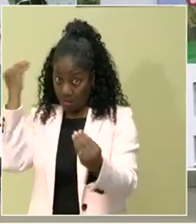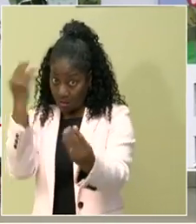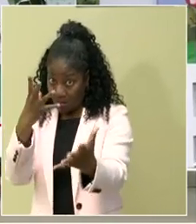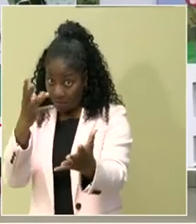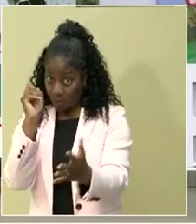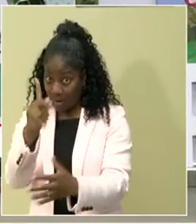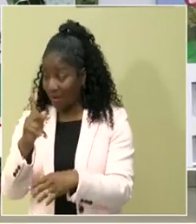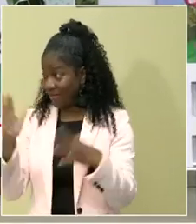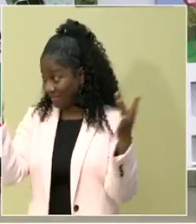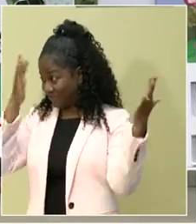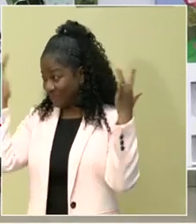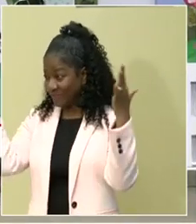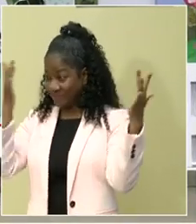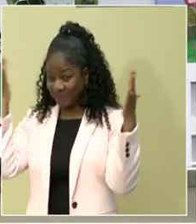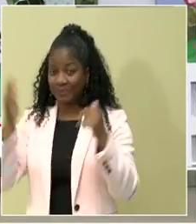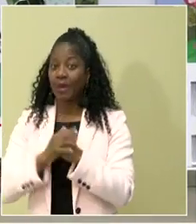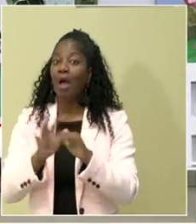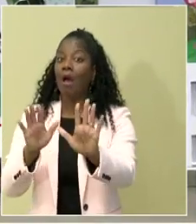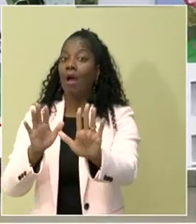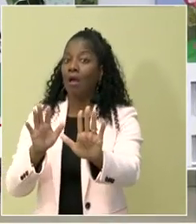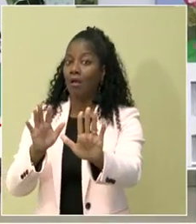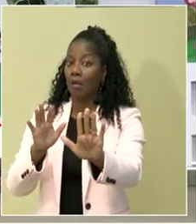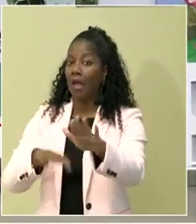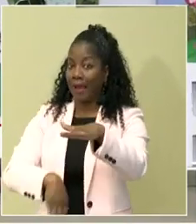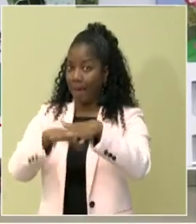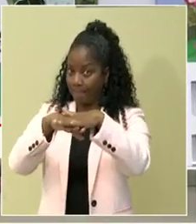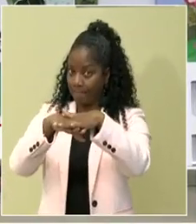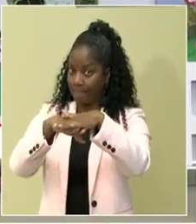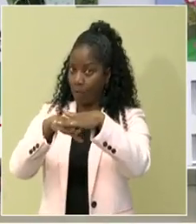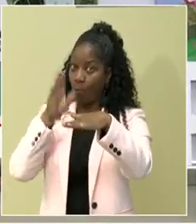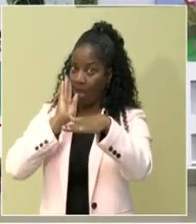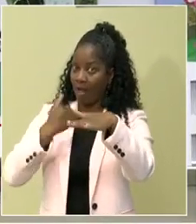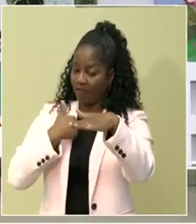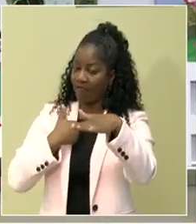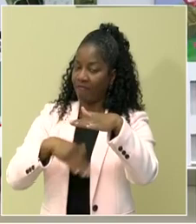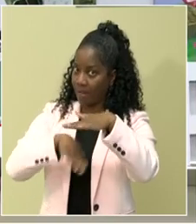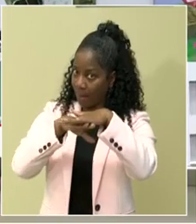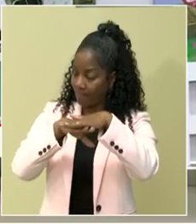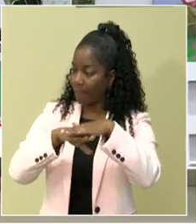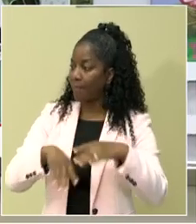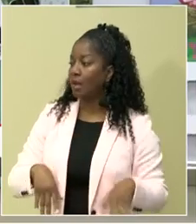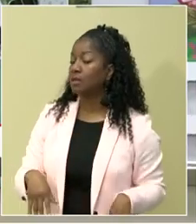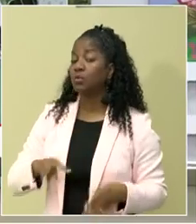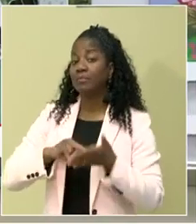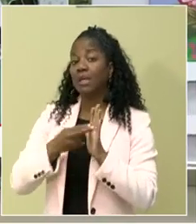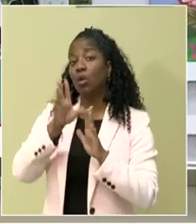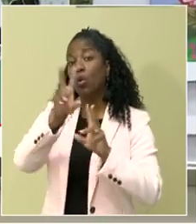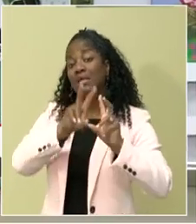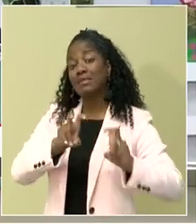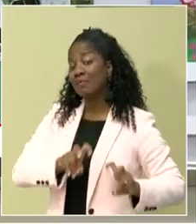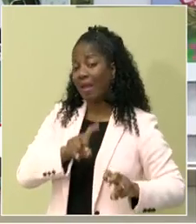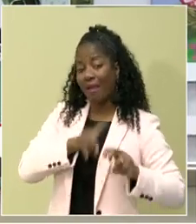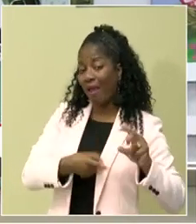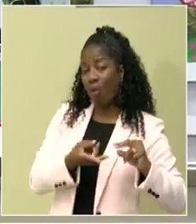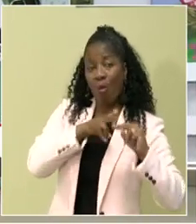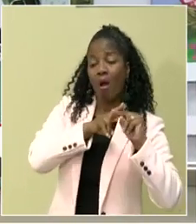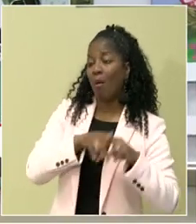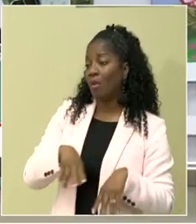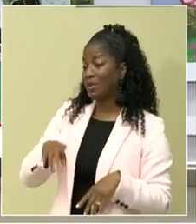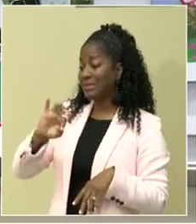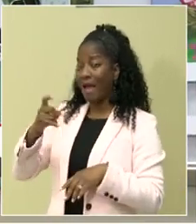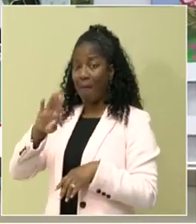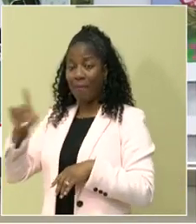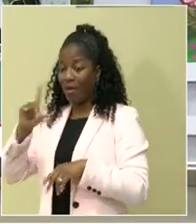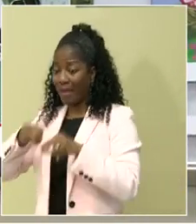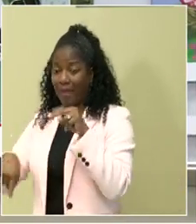half. Now, there's a cap on that. So it means your assessment can't go up or your tax bill can't